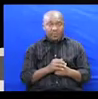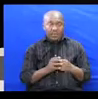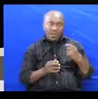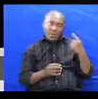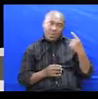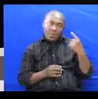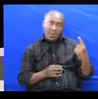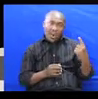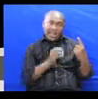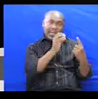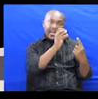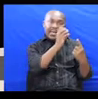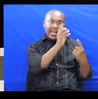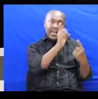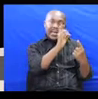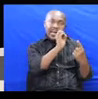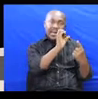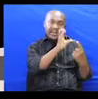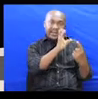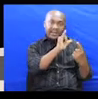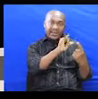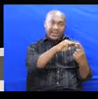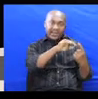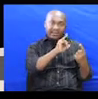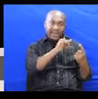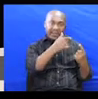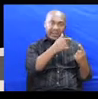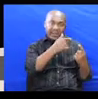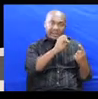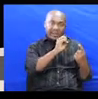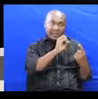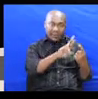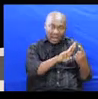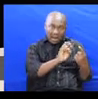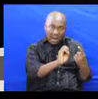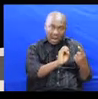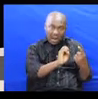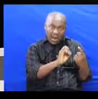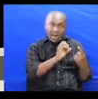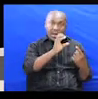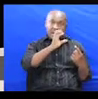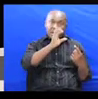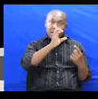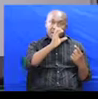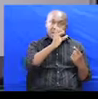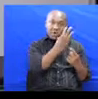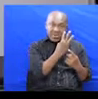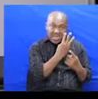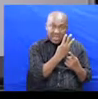1 decimeter cubic is equal to 1,000 centimeter cubic. 1